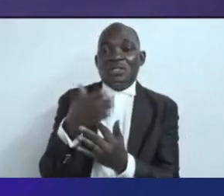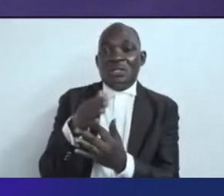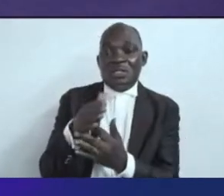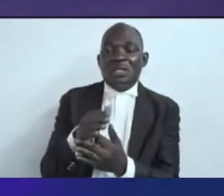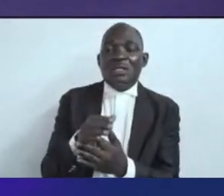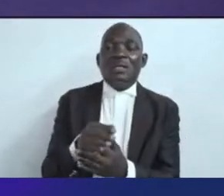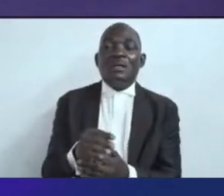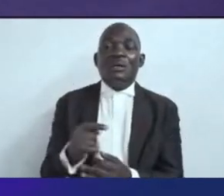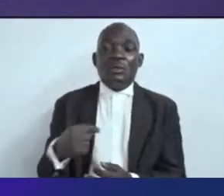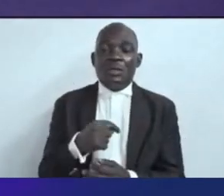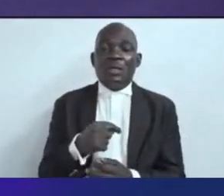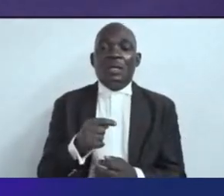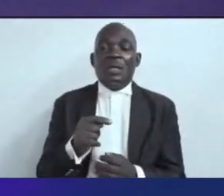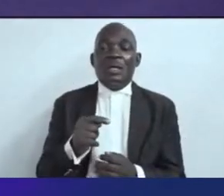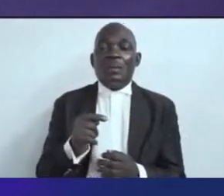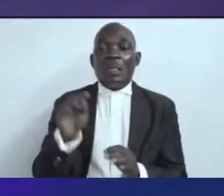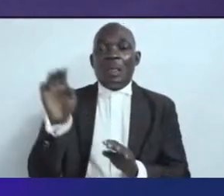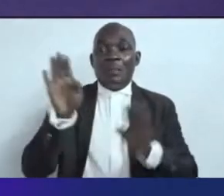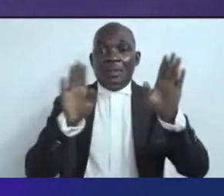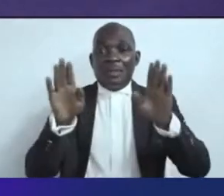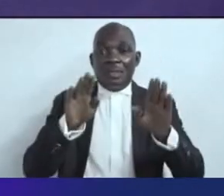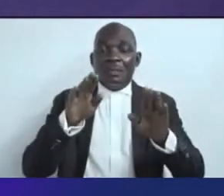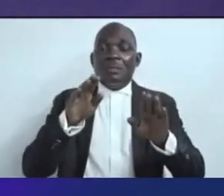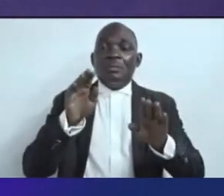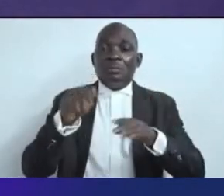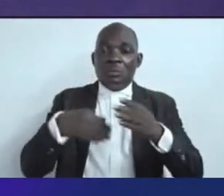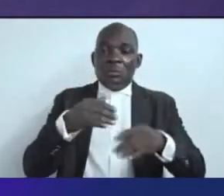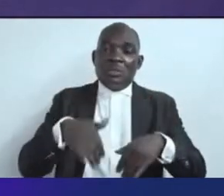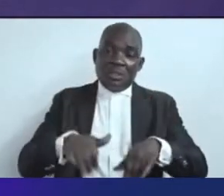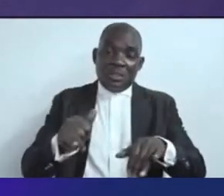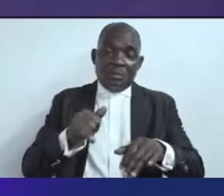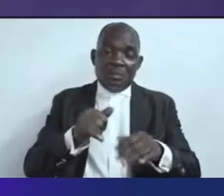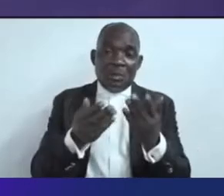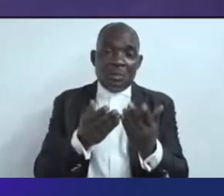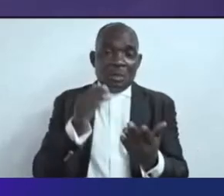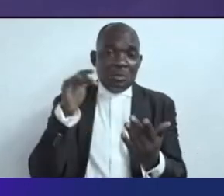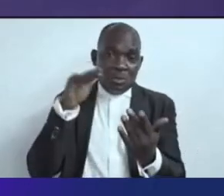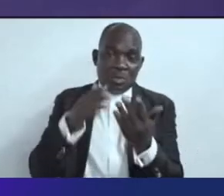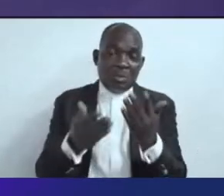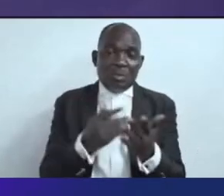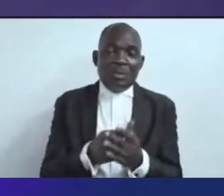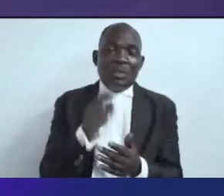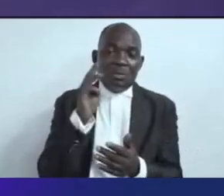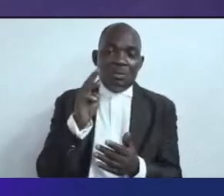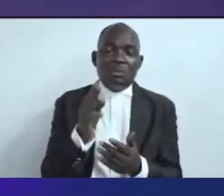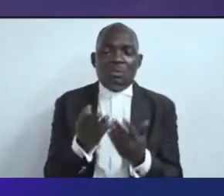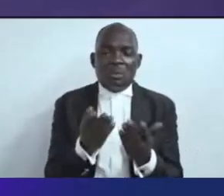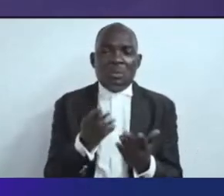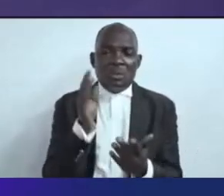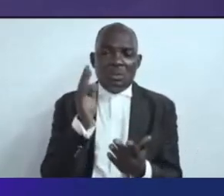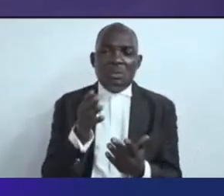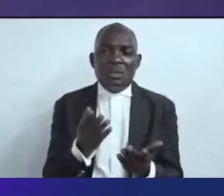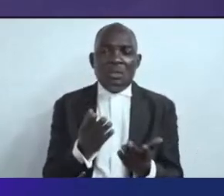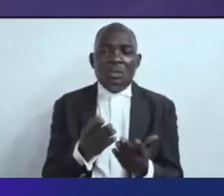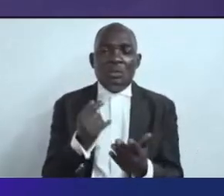the bidding process is still ongoing, and hopefully when the decide on the preferred